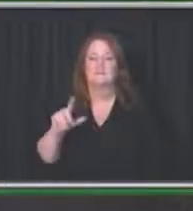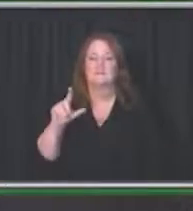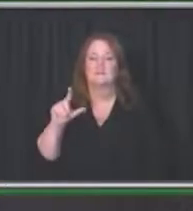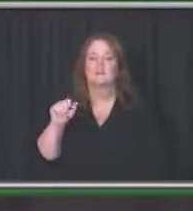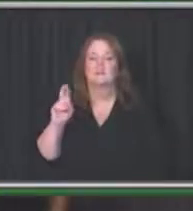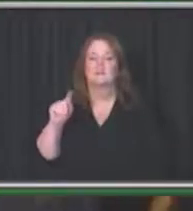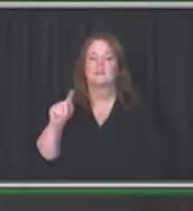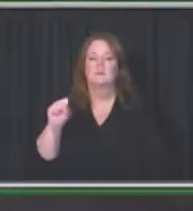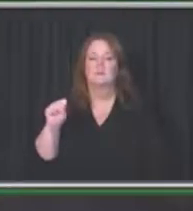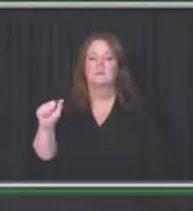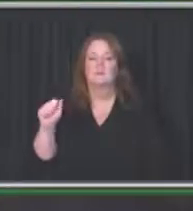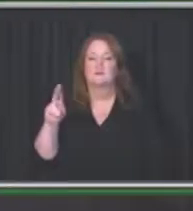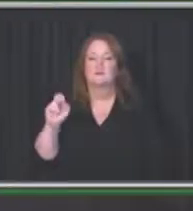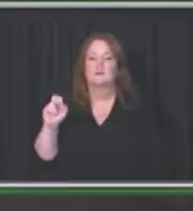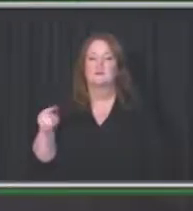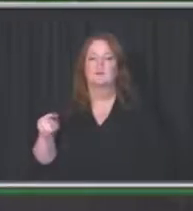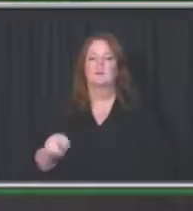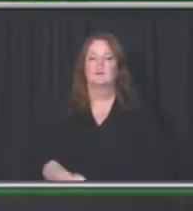Loritza Kurin.